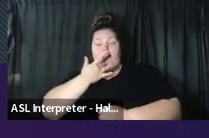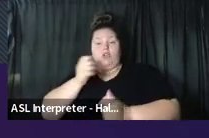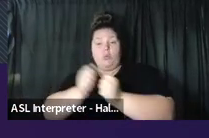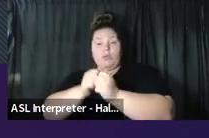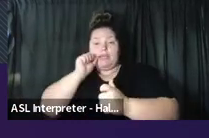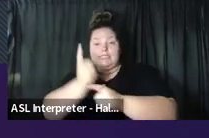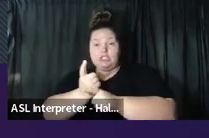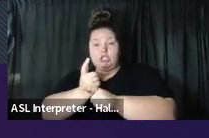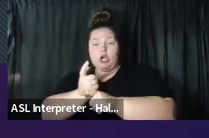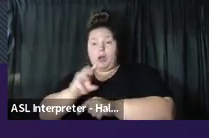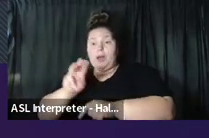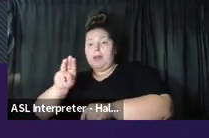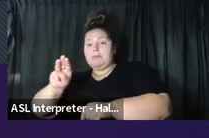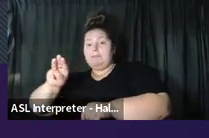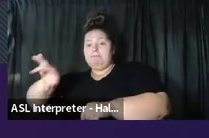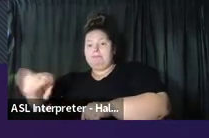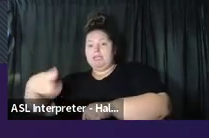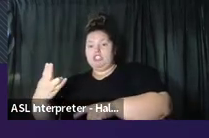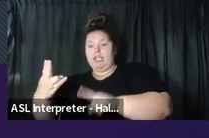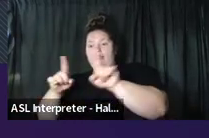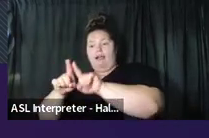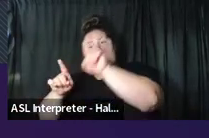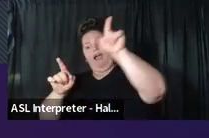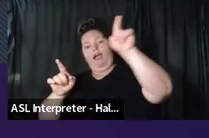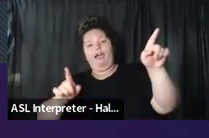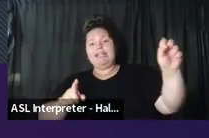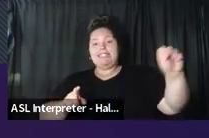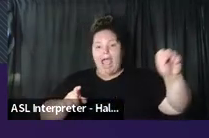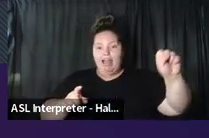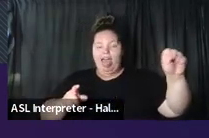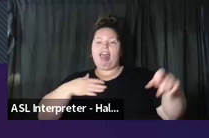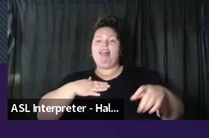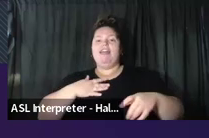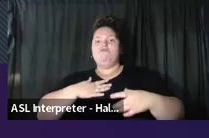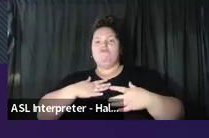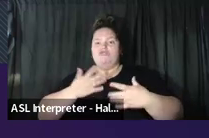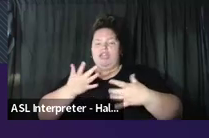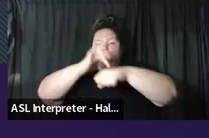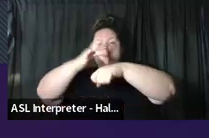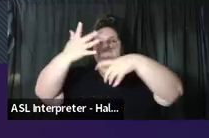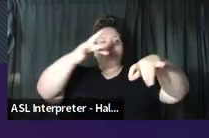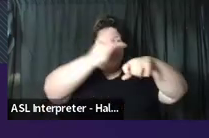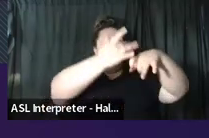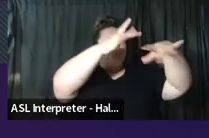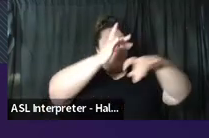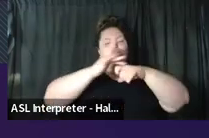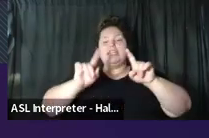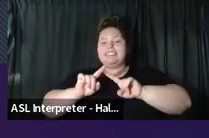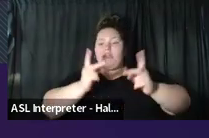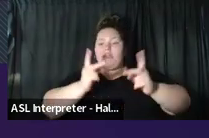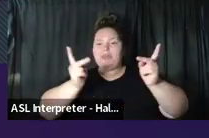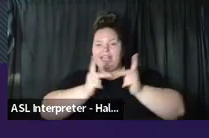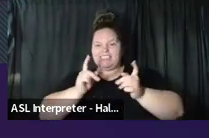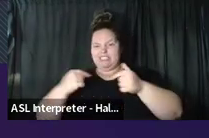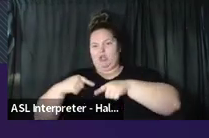Seattle, and we got to stop at a lot of cool places along the way. And that's what I love, is just experiencing different